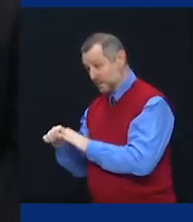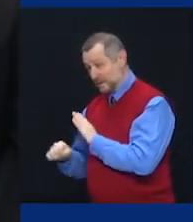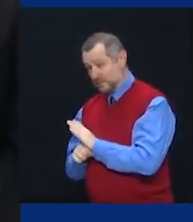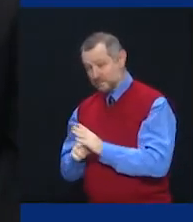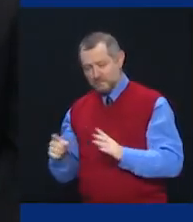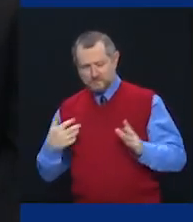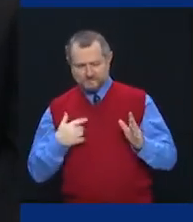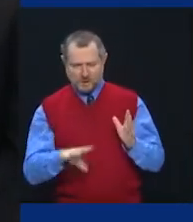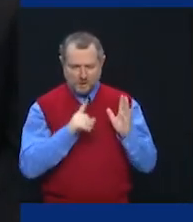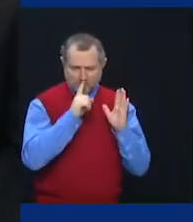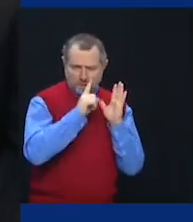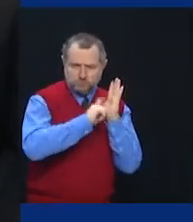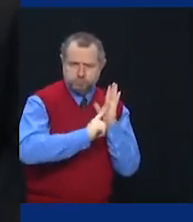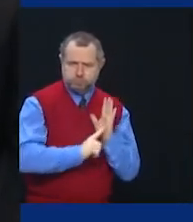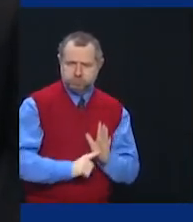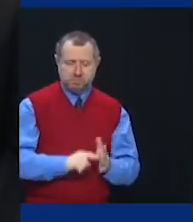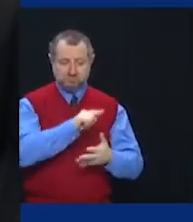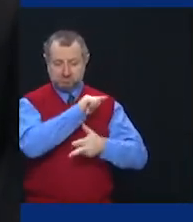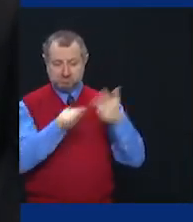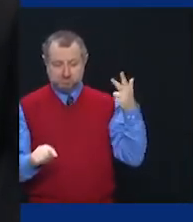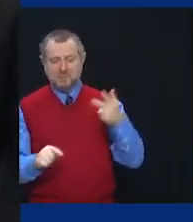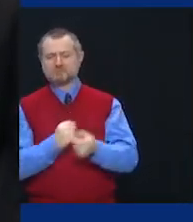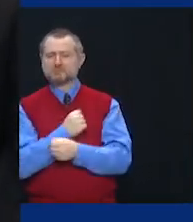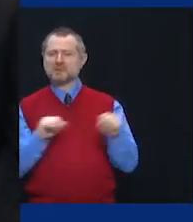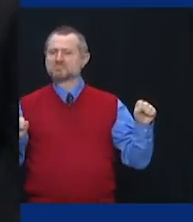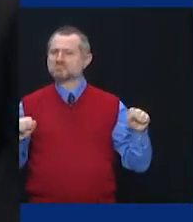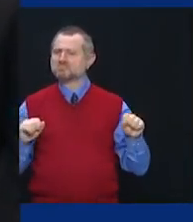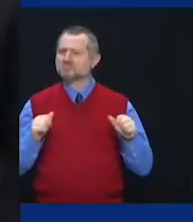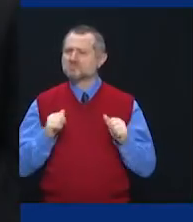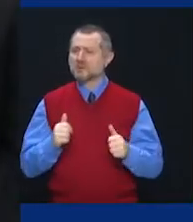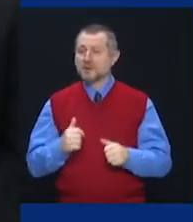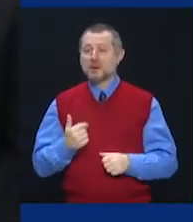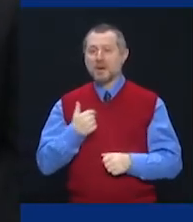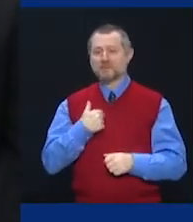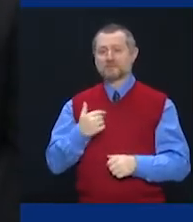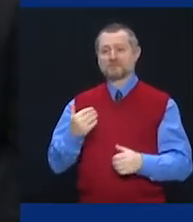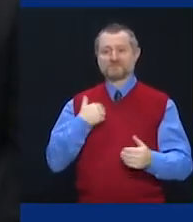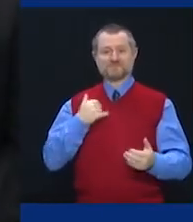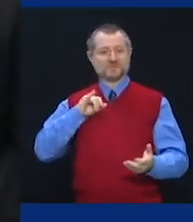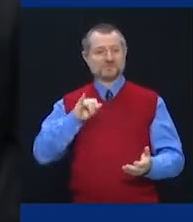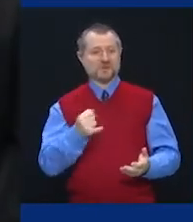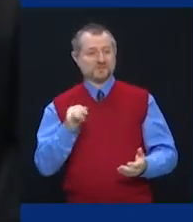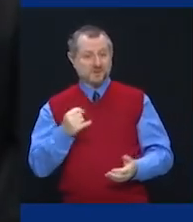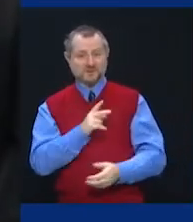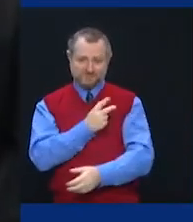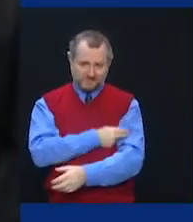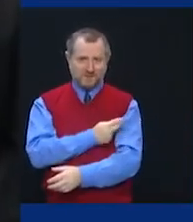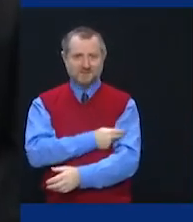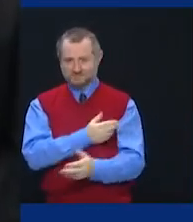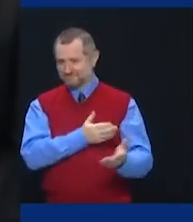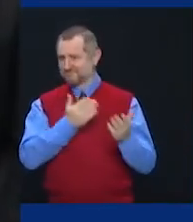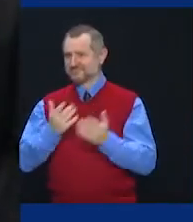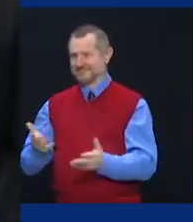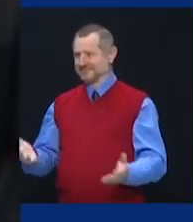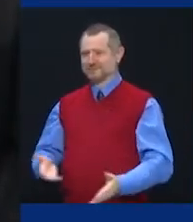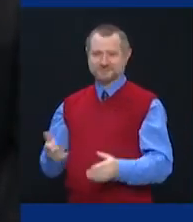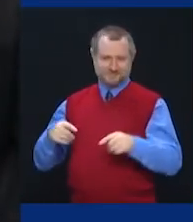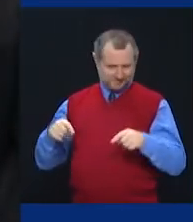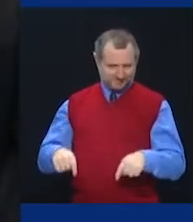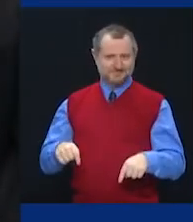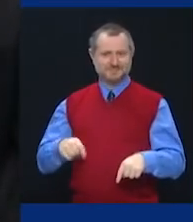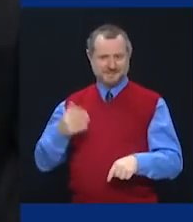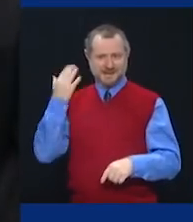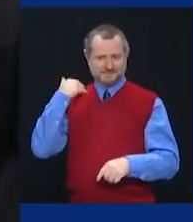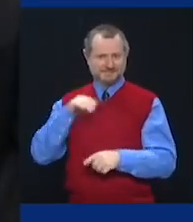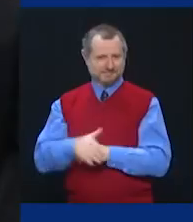is the case. I'm especially relieved we now have Johnson & Johnson vaccine, which has been given out here at Javits Center overnight.